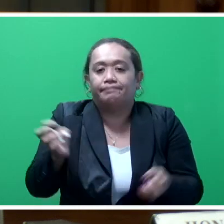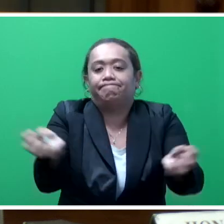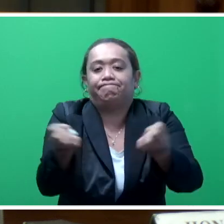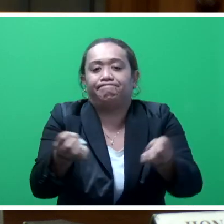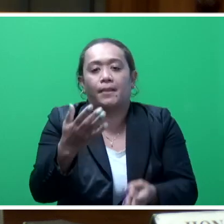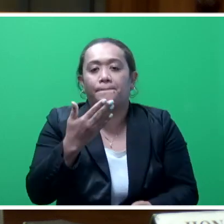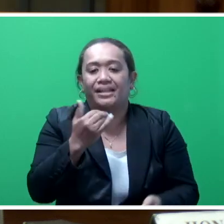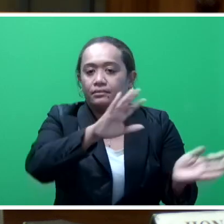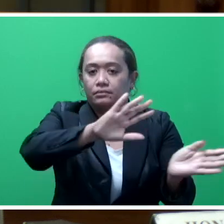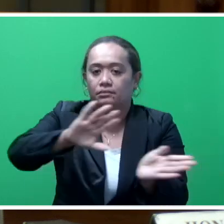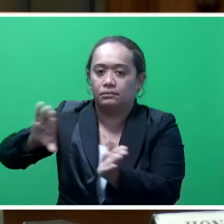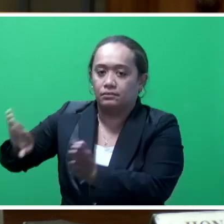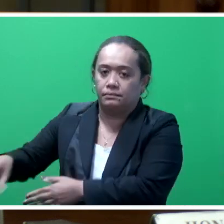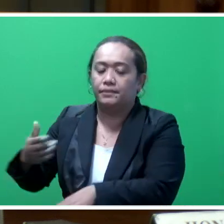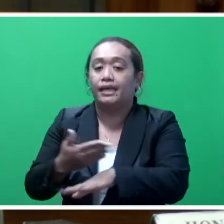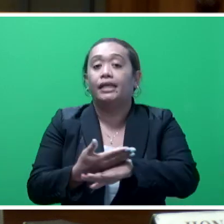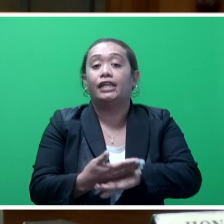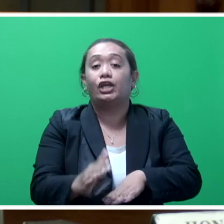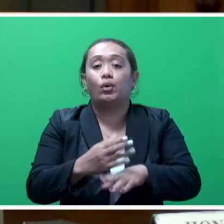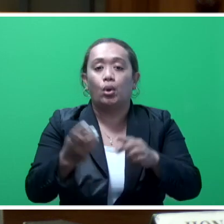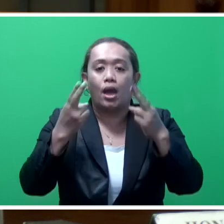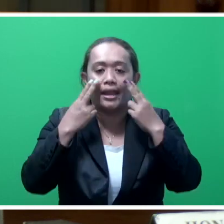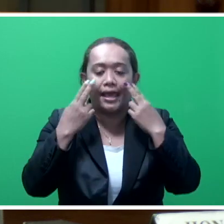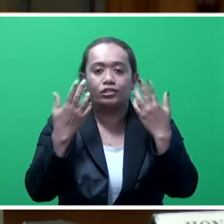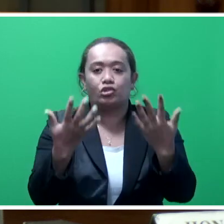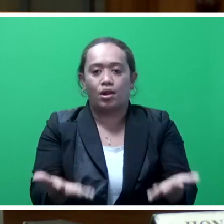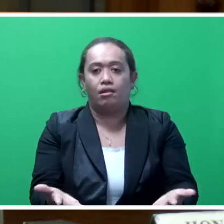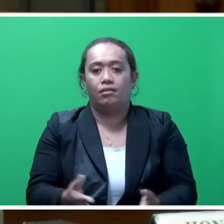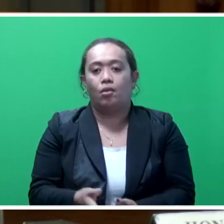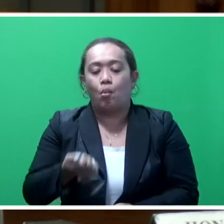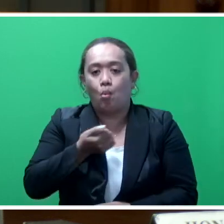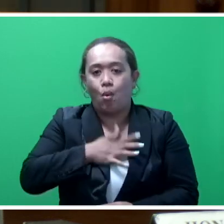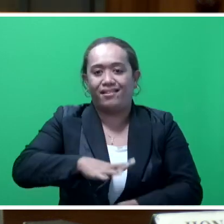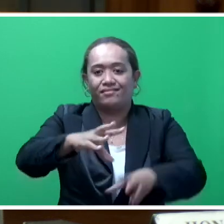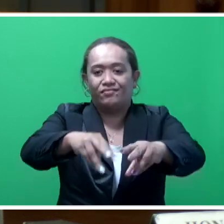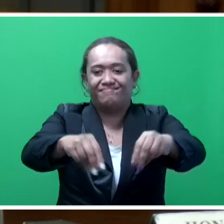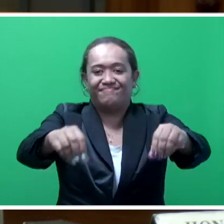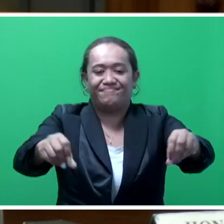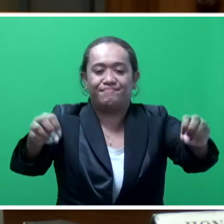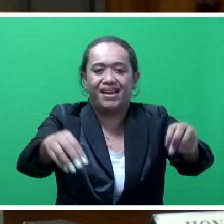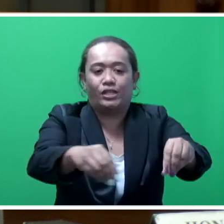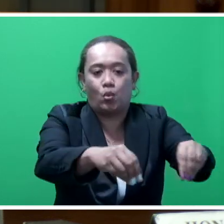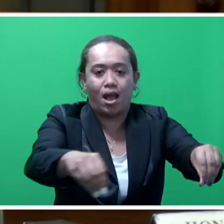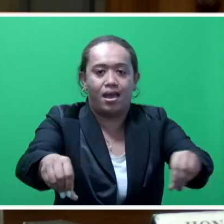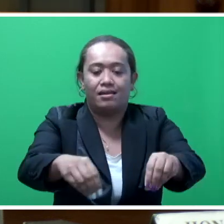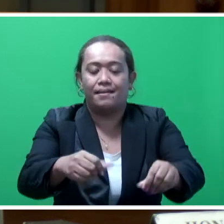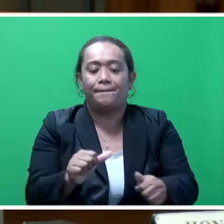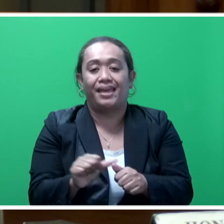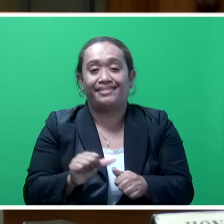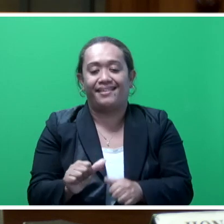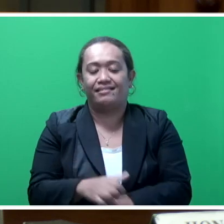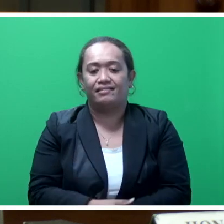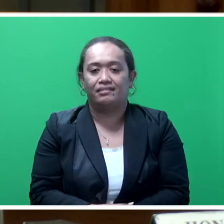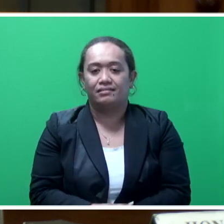say, and we are very concerned, Mr. Speaker say, we are very concerned about the effect